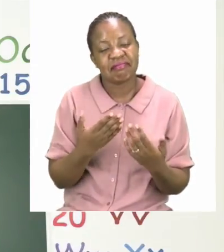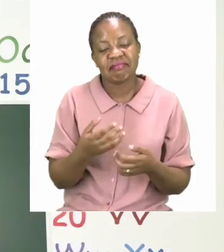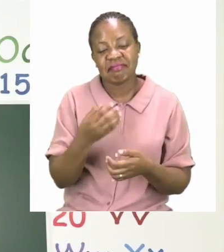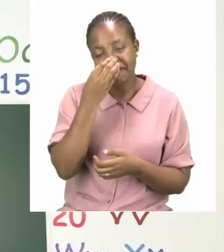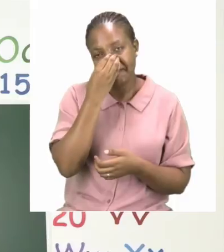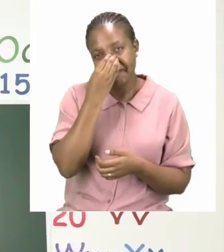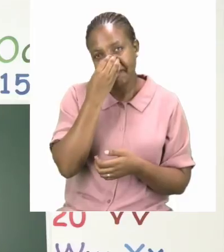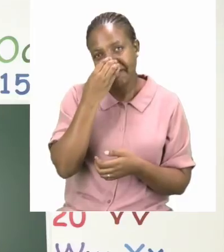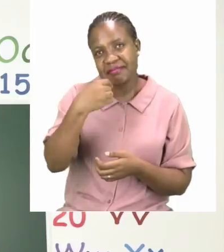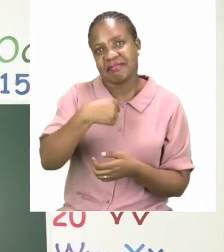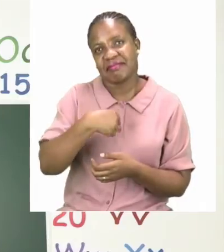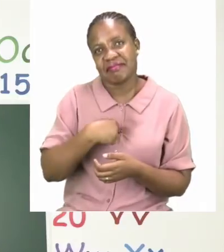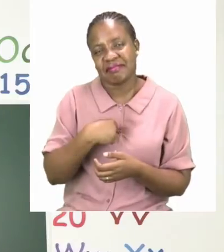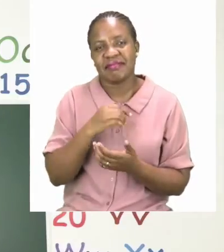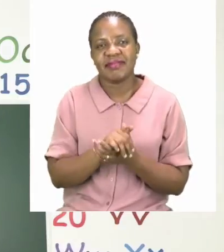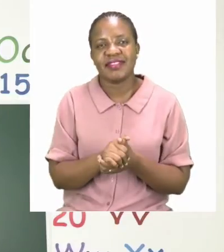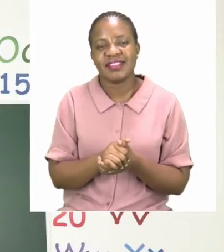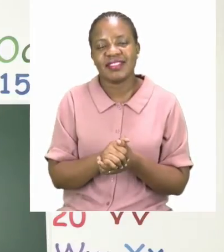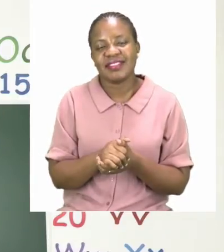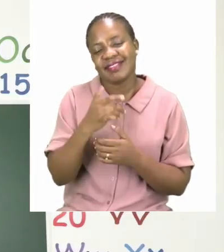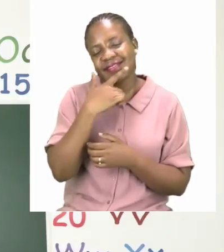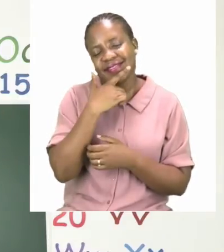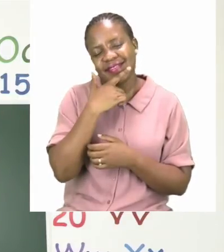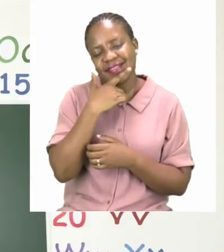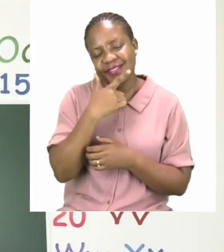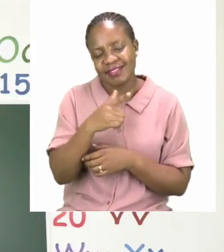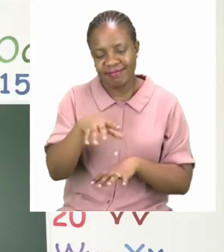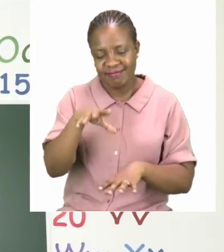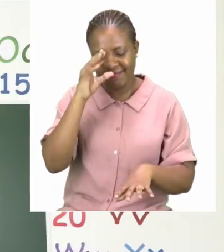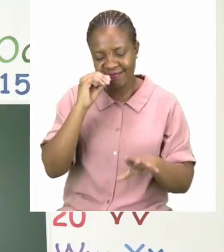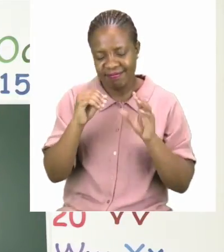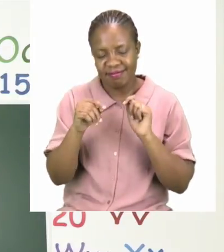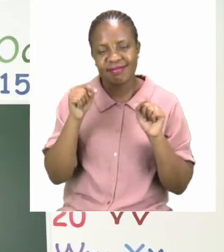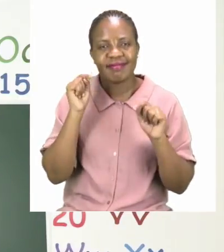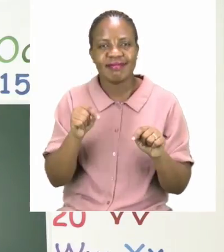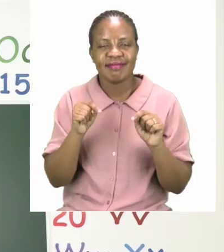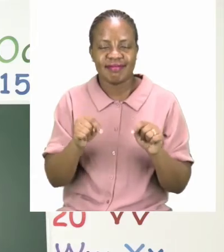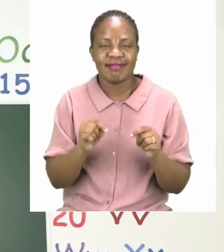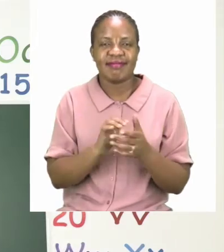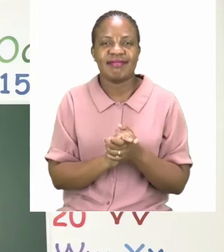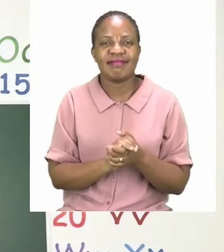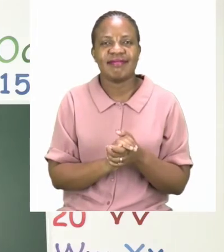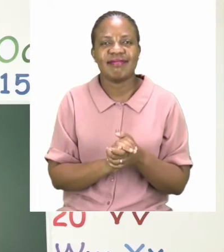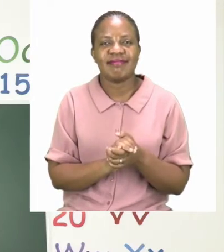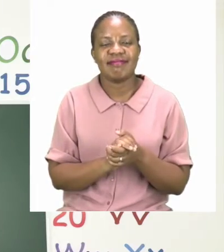and I, we would like to say thank you for joining us today and